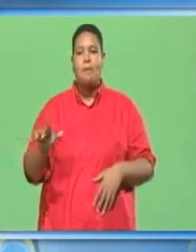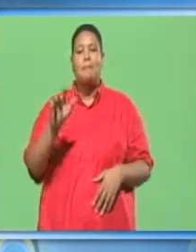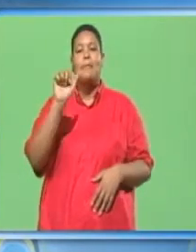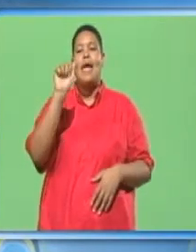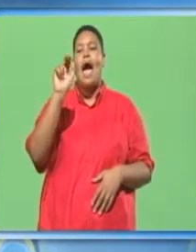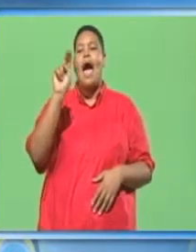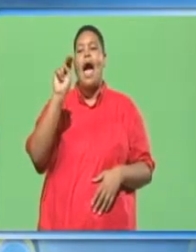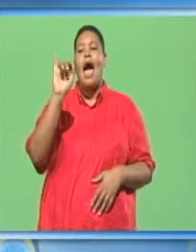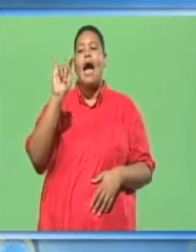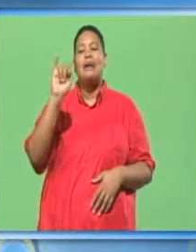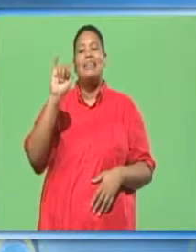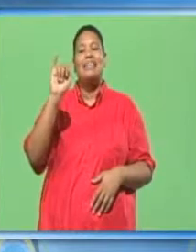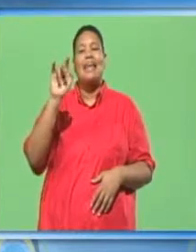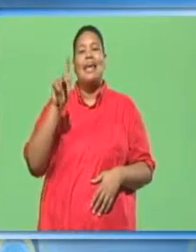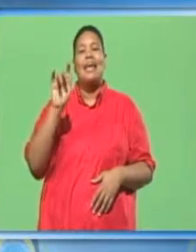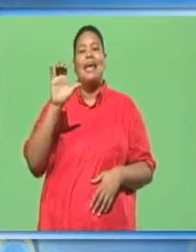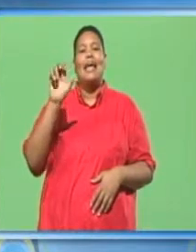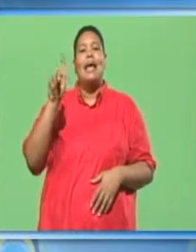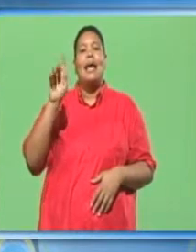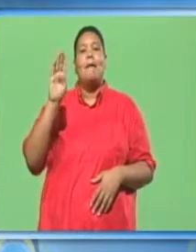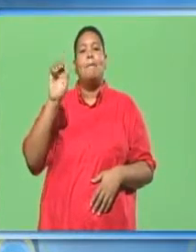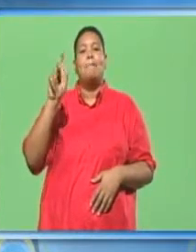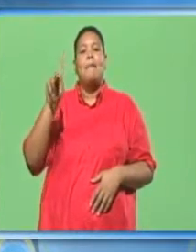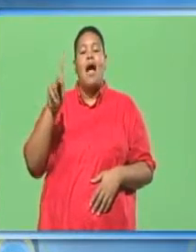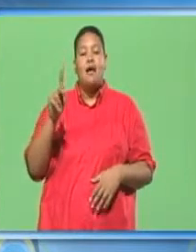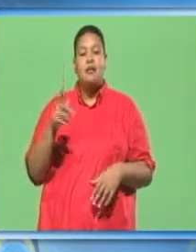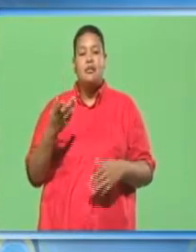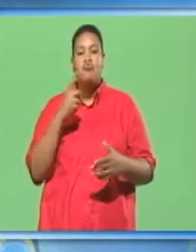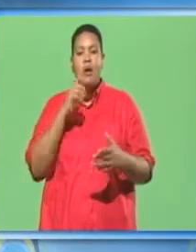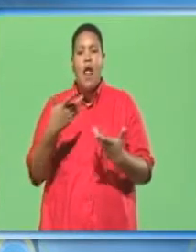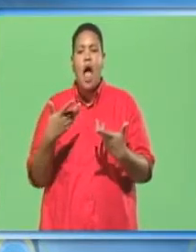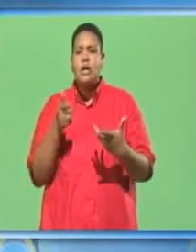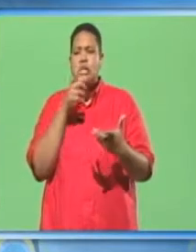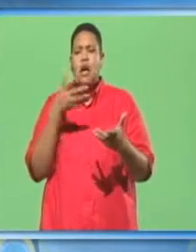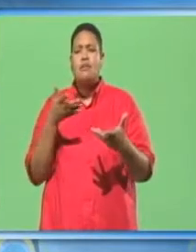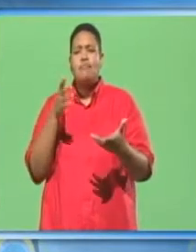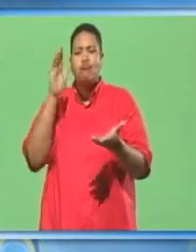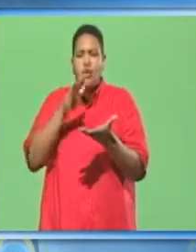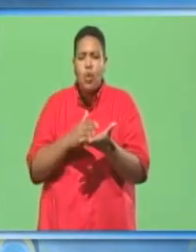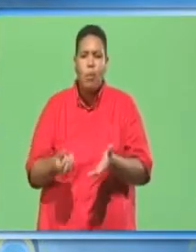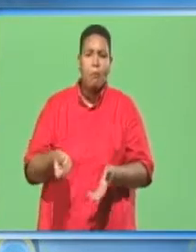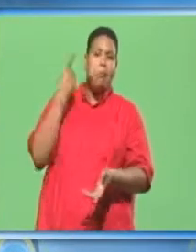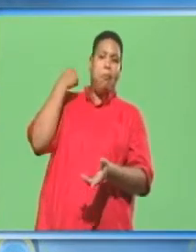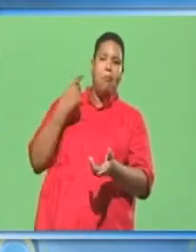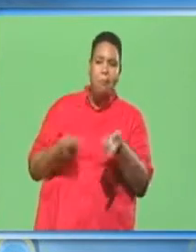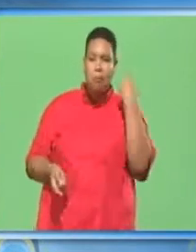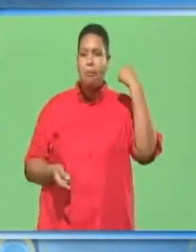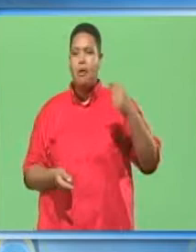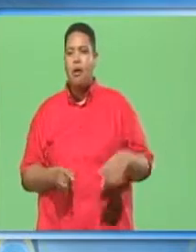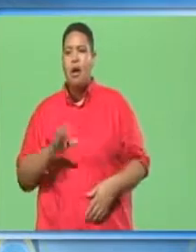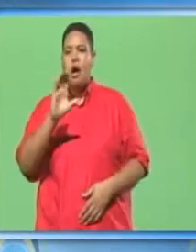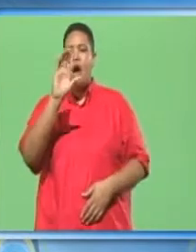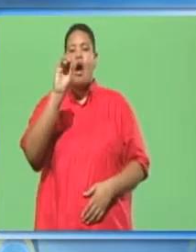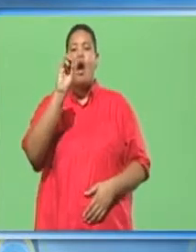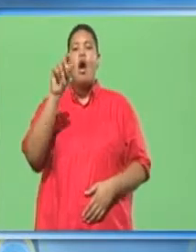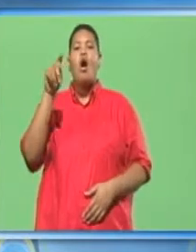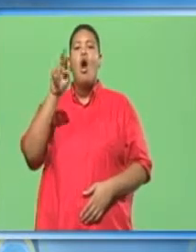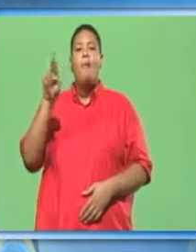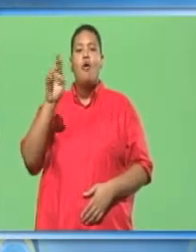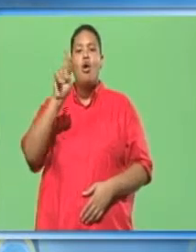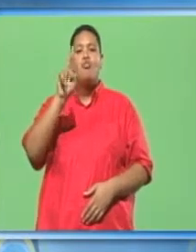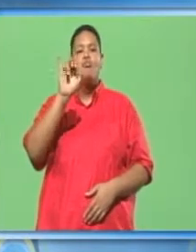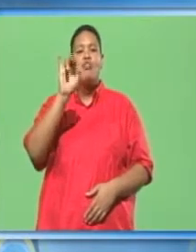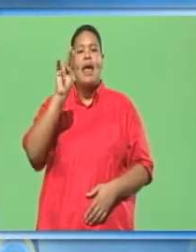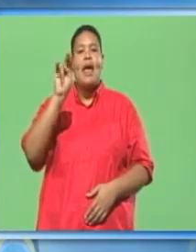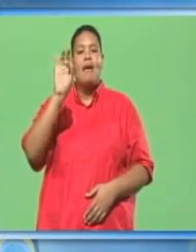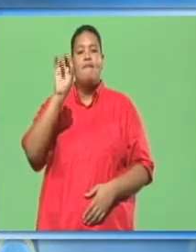Anti-kickback feature. Helps to reduce kickbacks. Copper reinforcement shoulder. A piece of copper to reinforce the